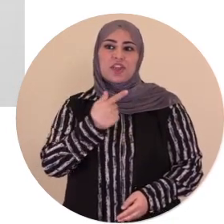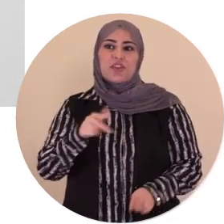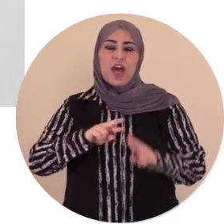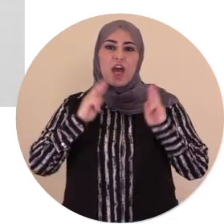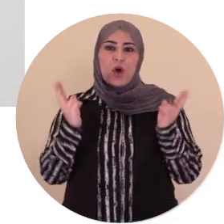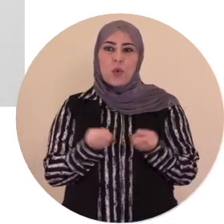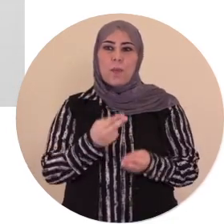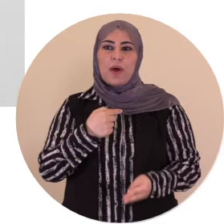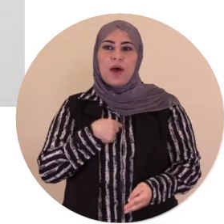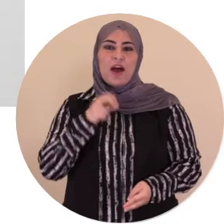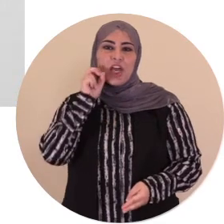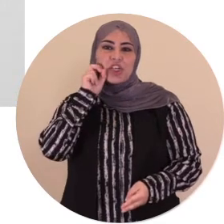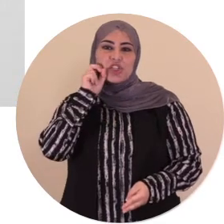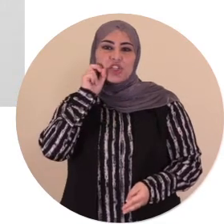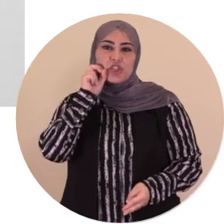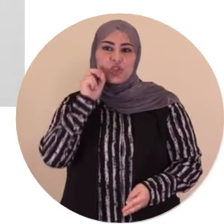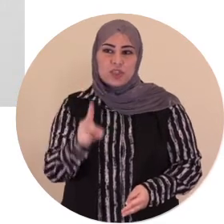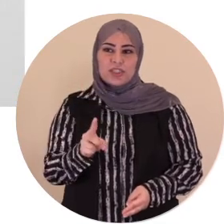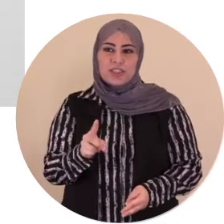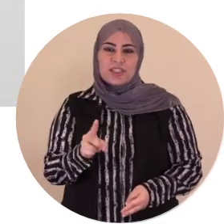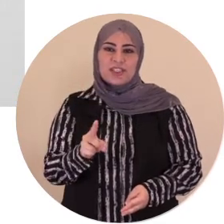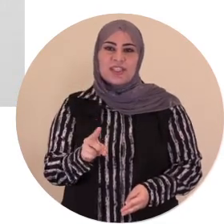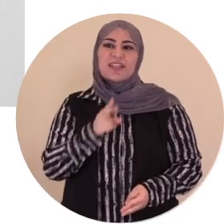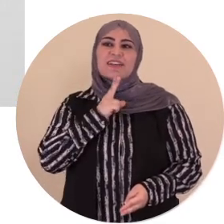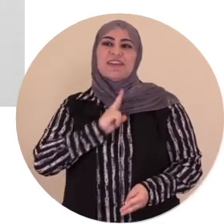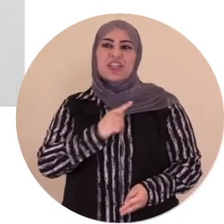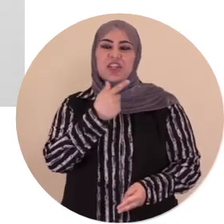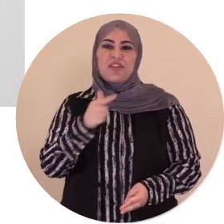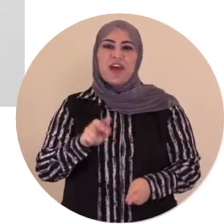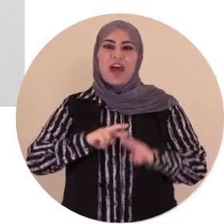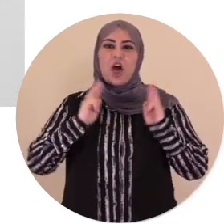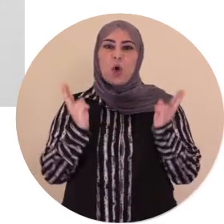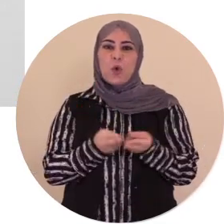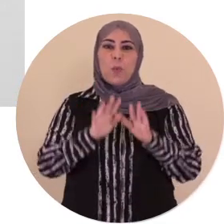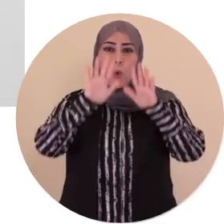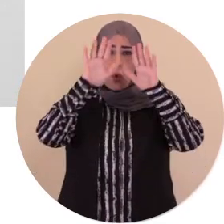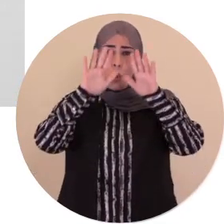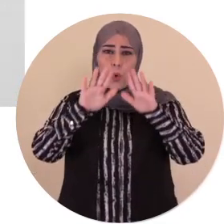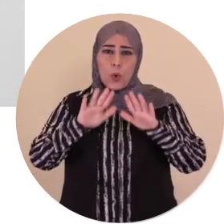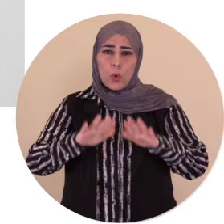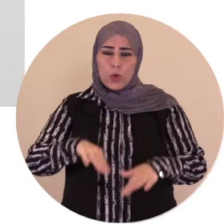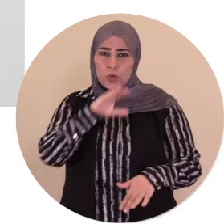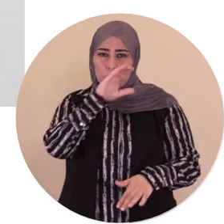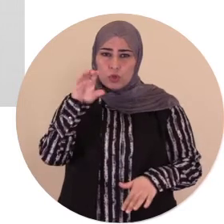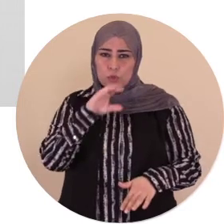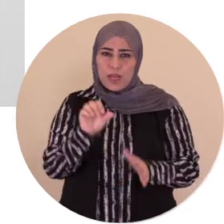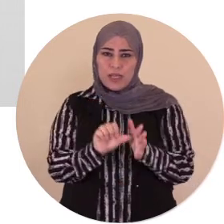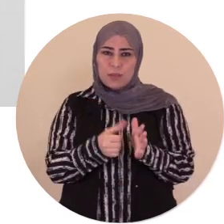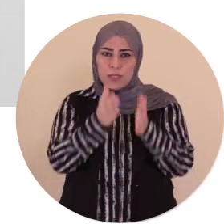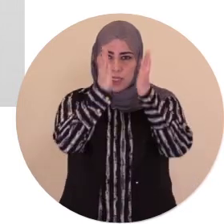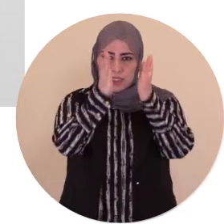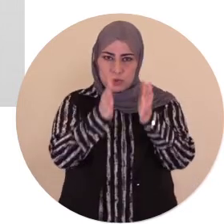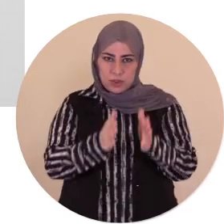What do you notice about the order of the sentence? Well, exactly. They start with subject, verb,